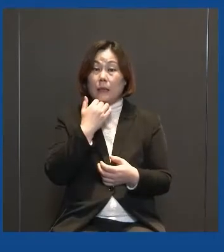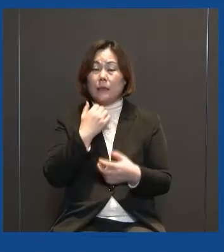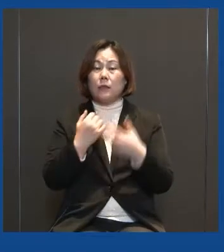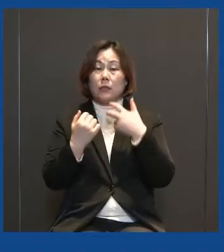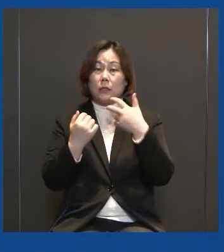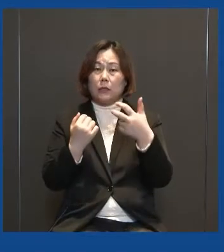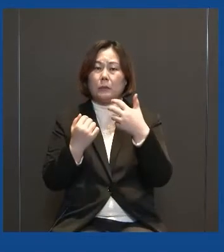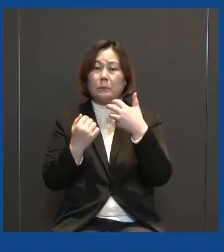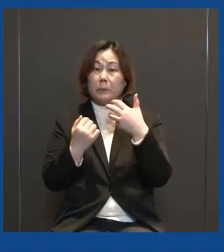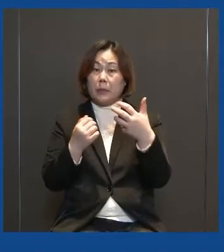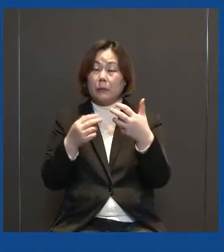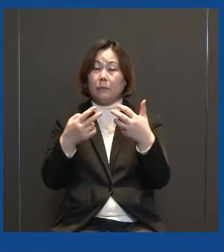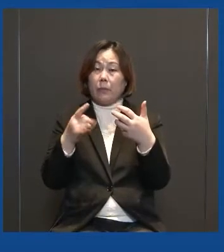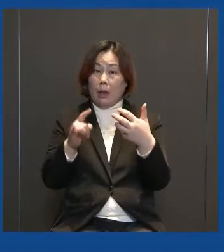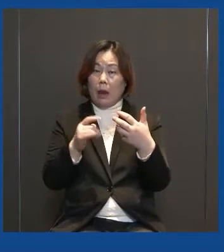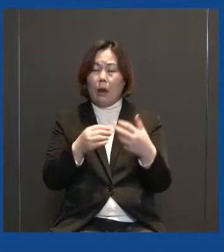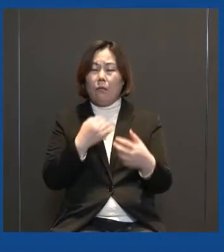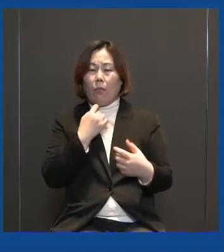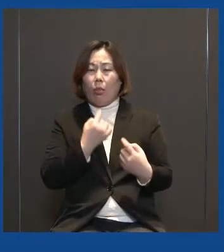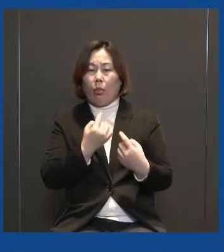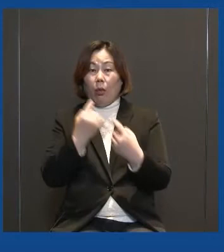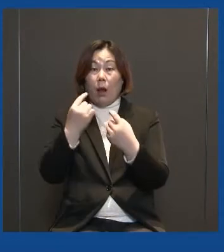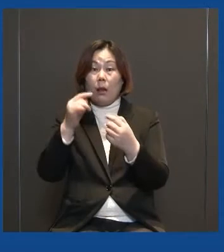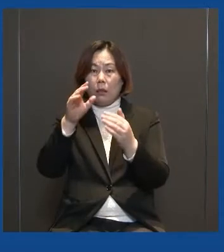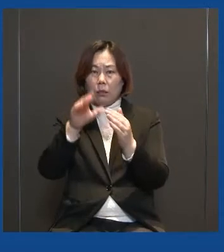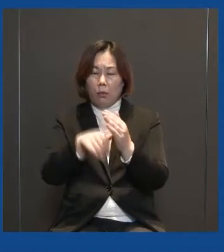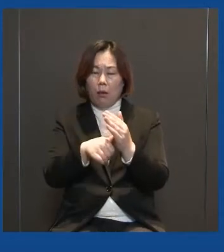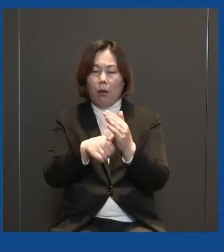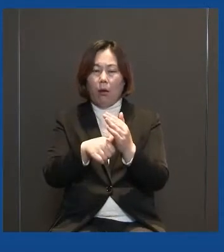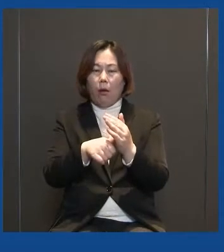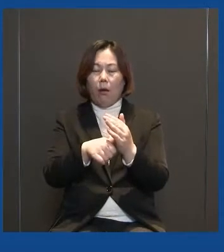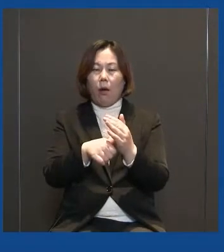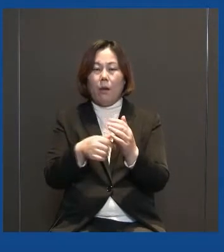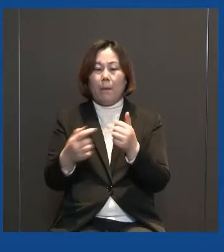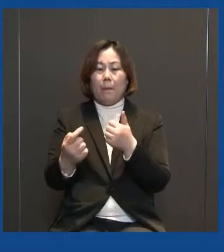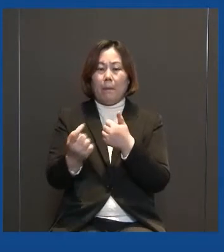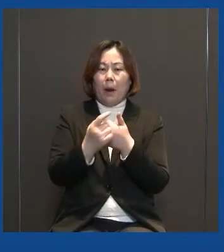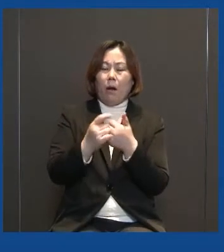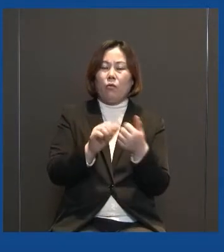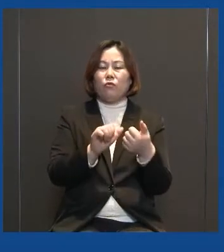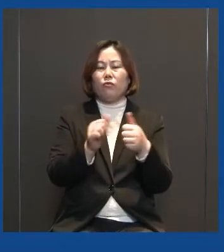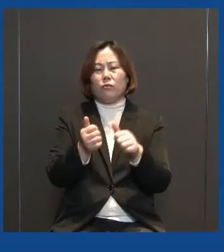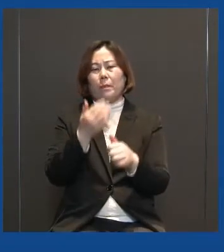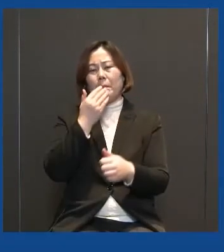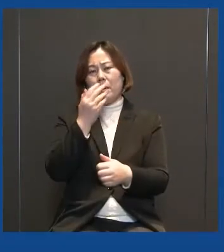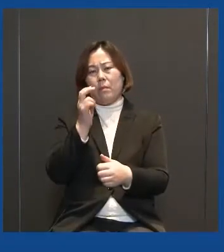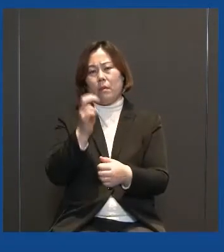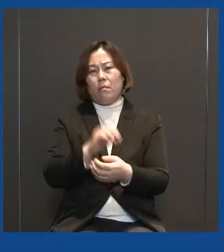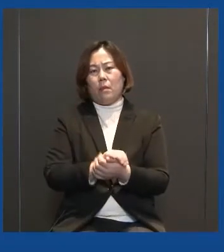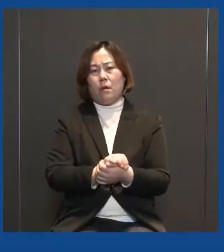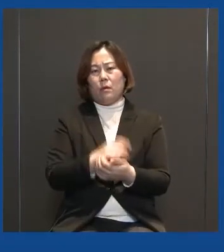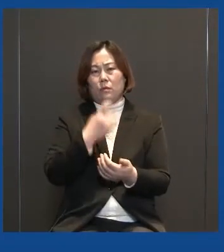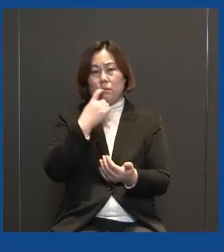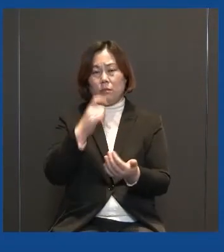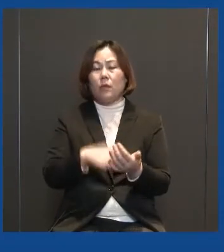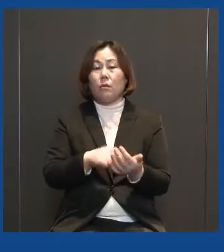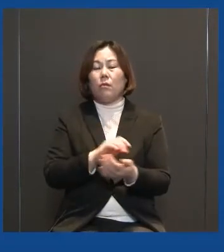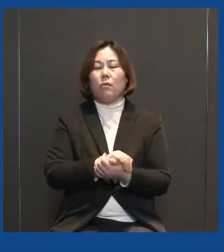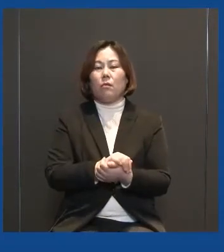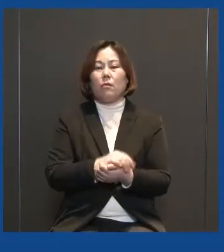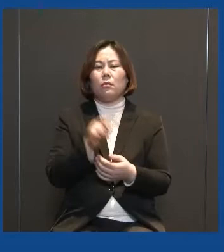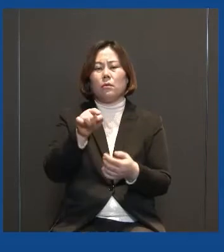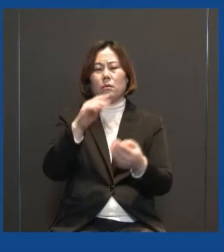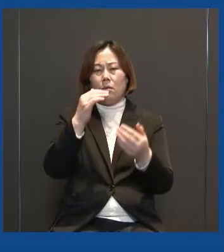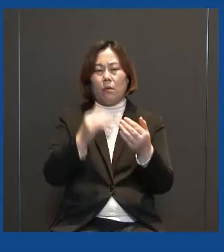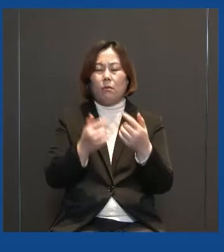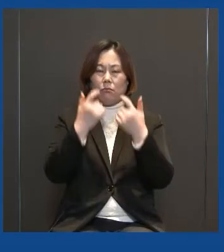infection, the highest rate is seen among the older populations, especially in the 70s and 80s. So we were able to